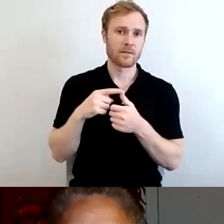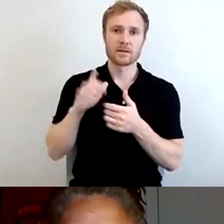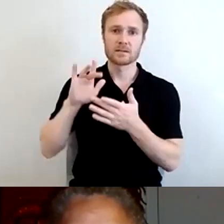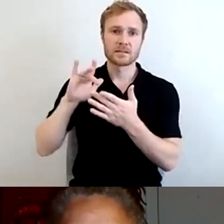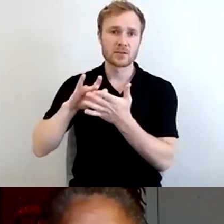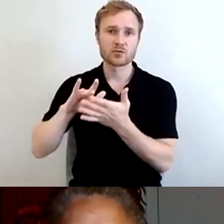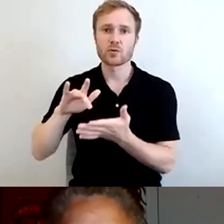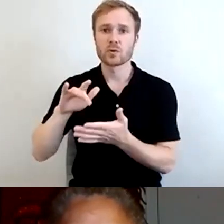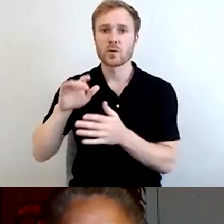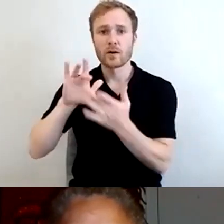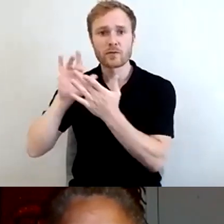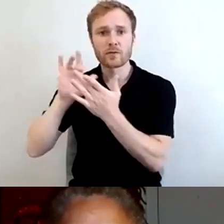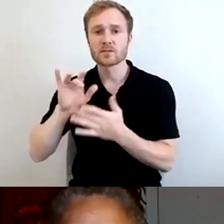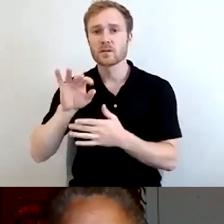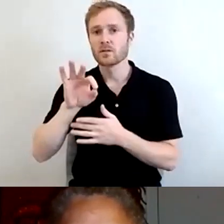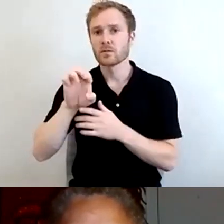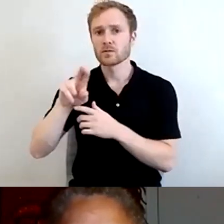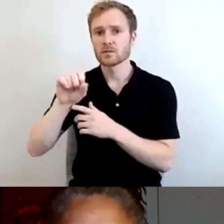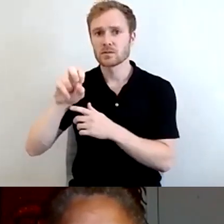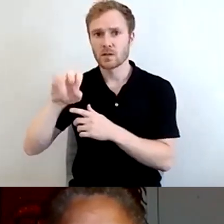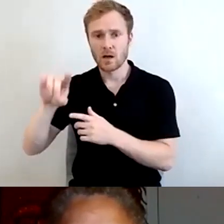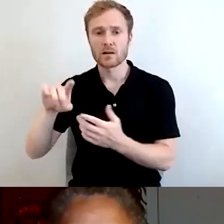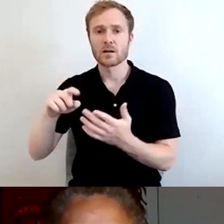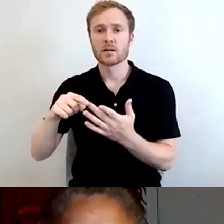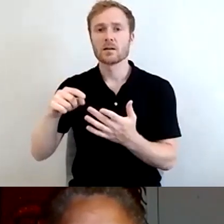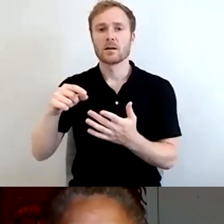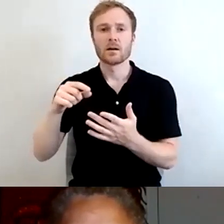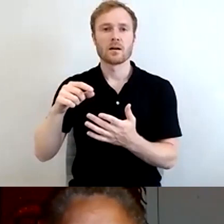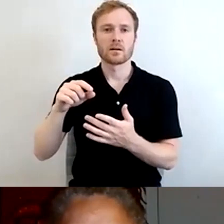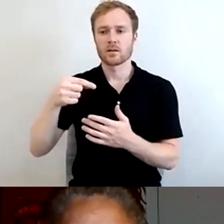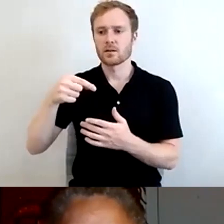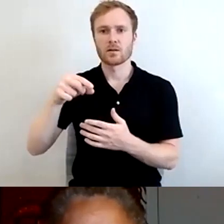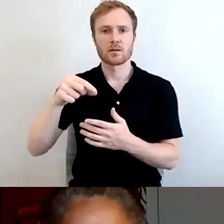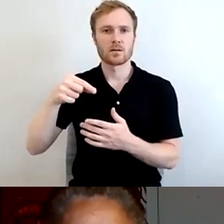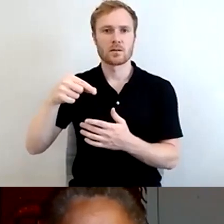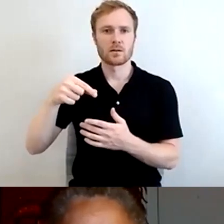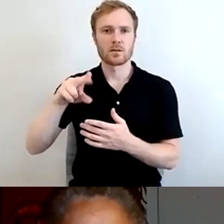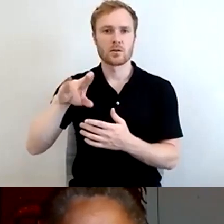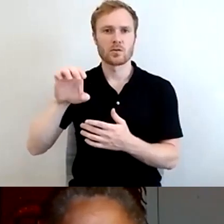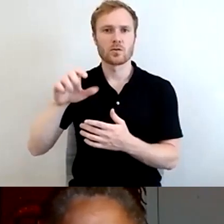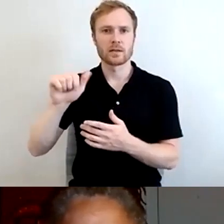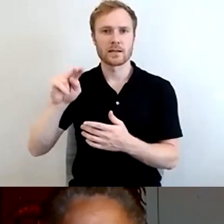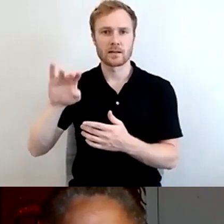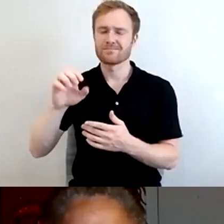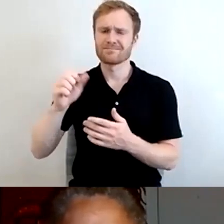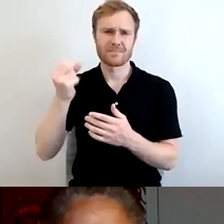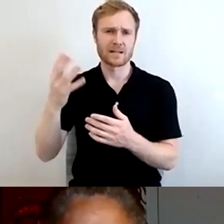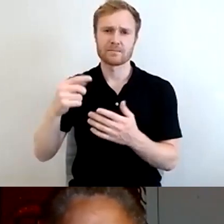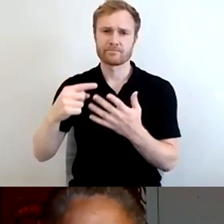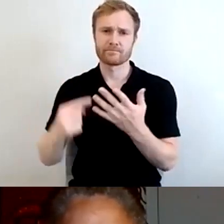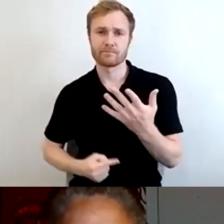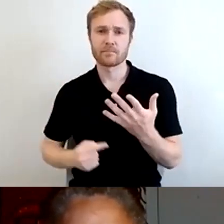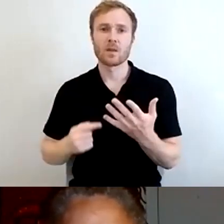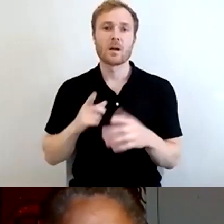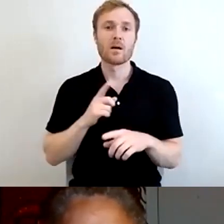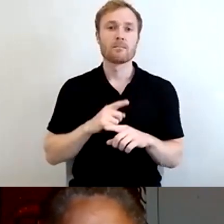the GLCC, Hugh Lane. You have all that stuff. But it comes down to whether youth